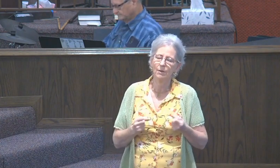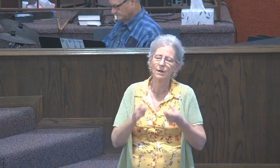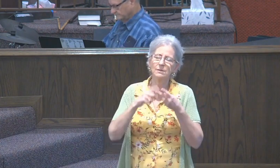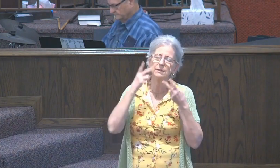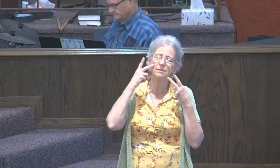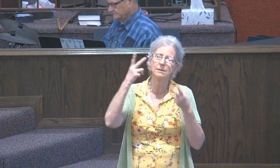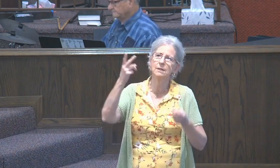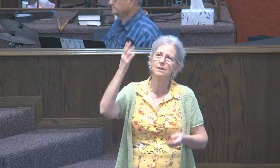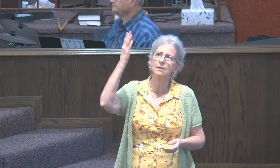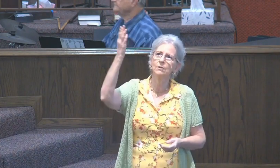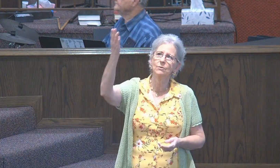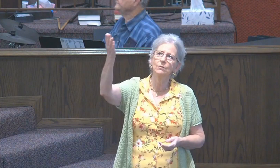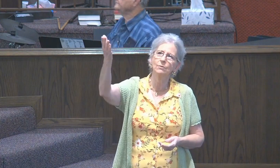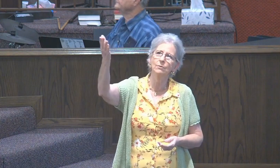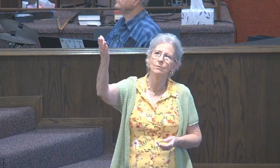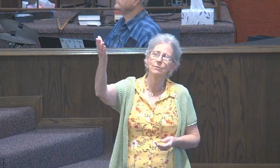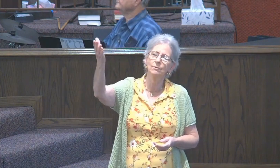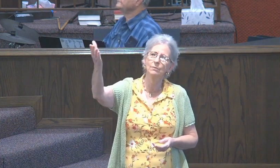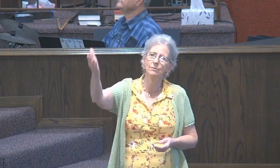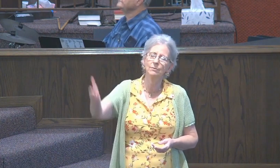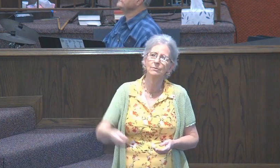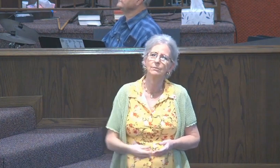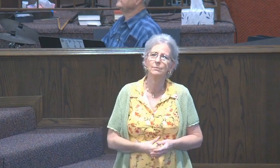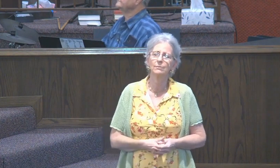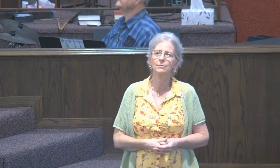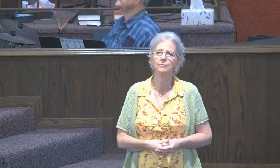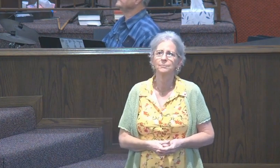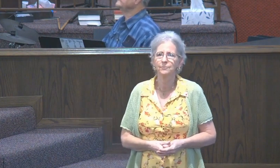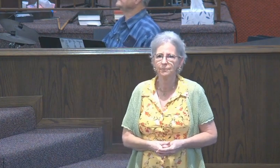I want to see you.